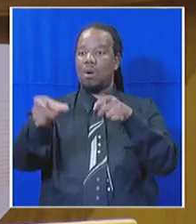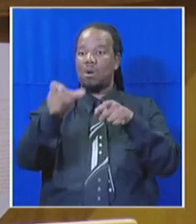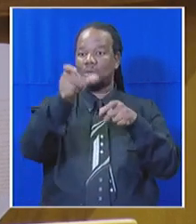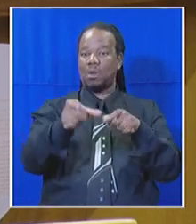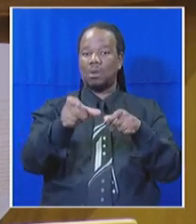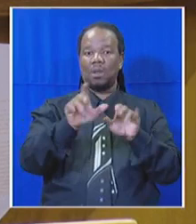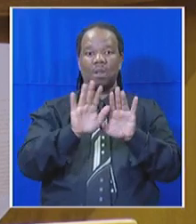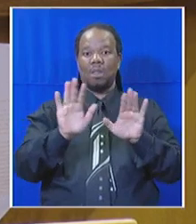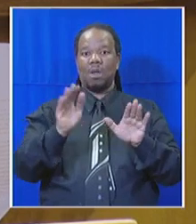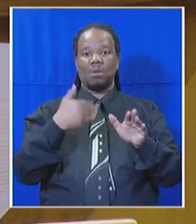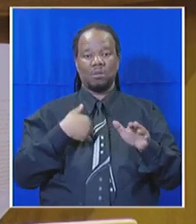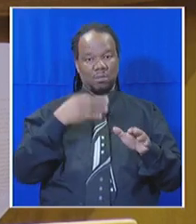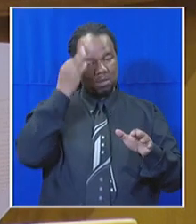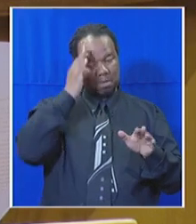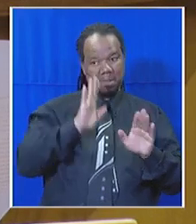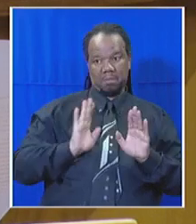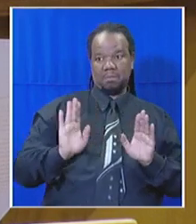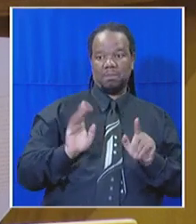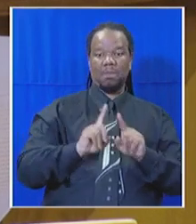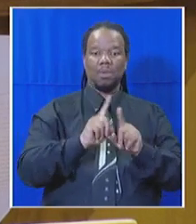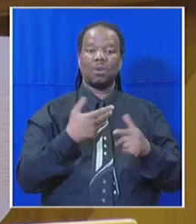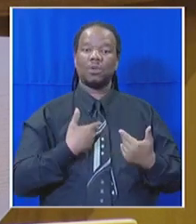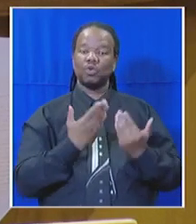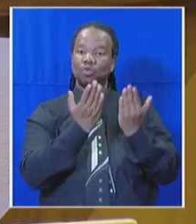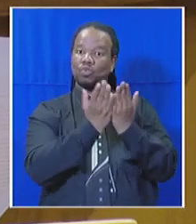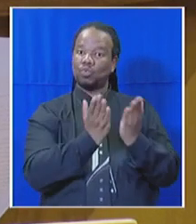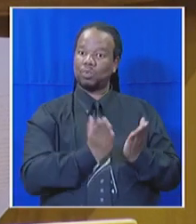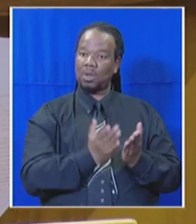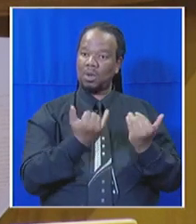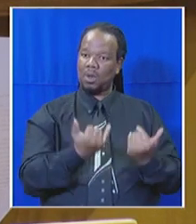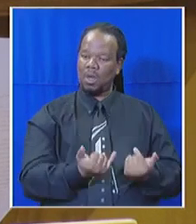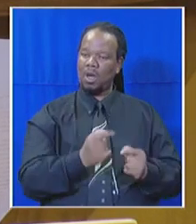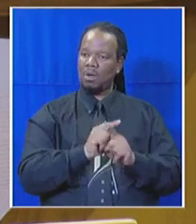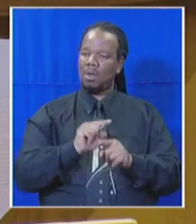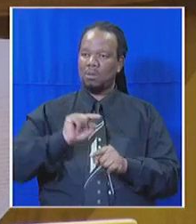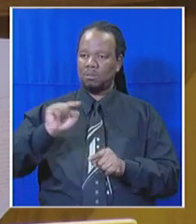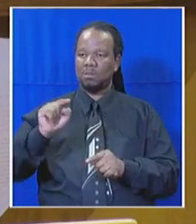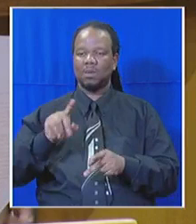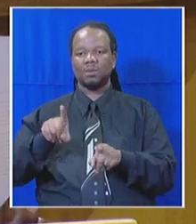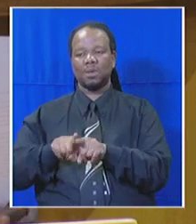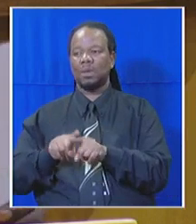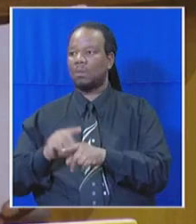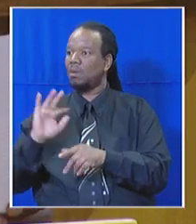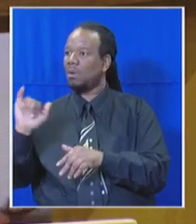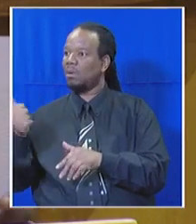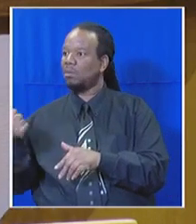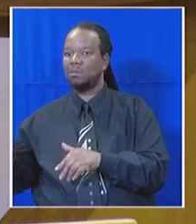conditions of the employees within the institutions, and outsourcing and decent salaries,